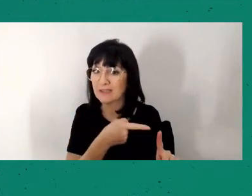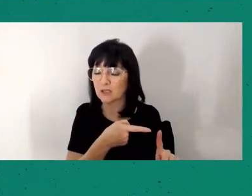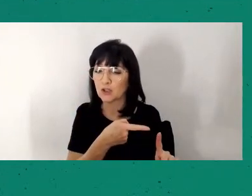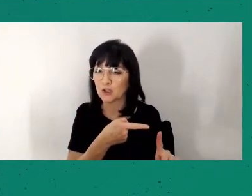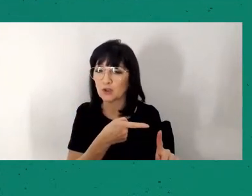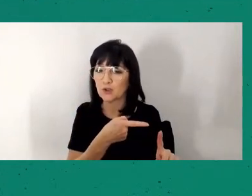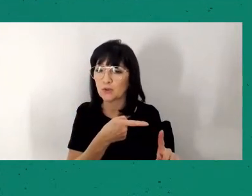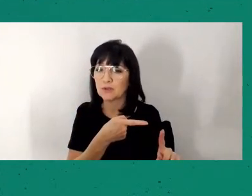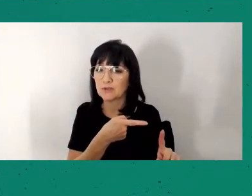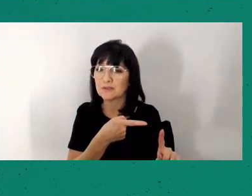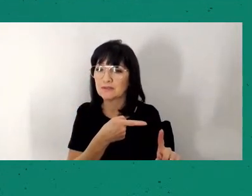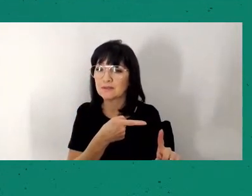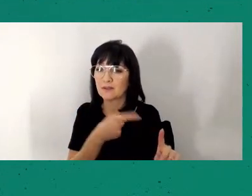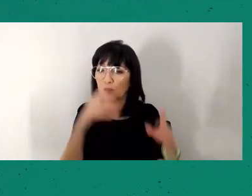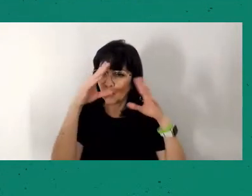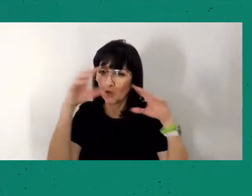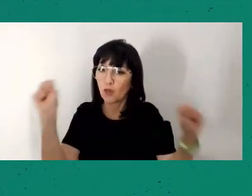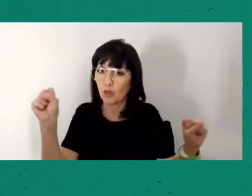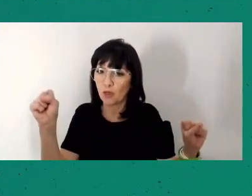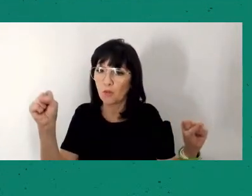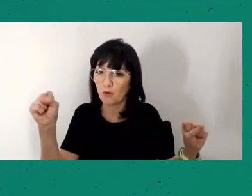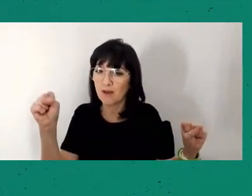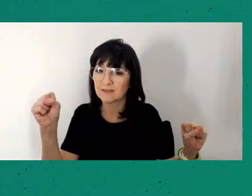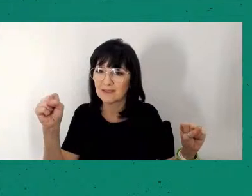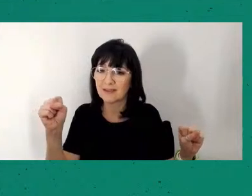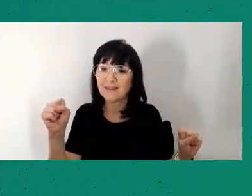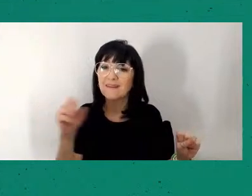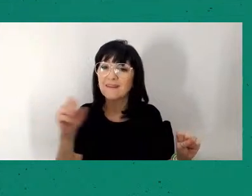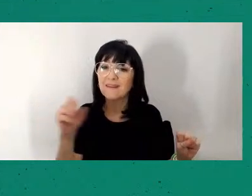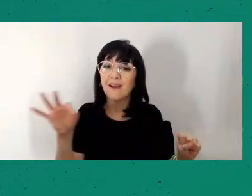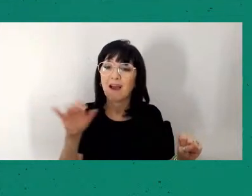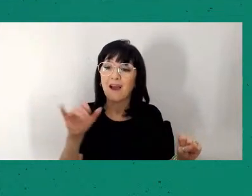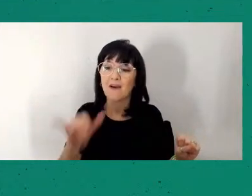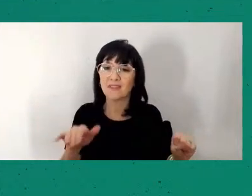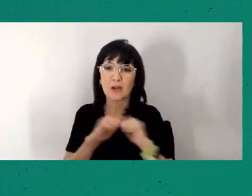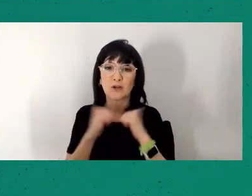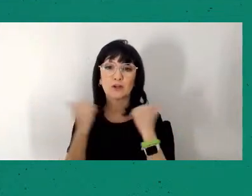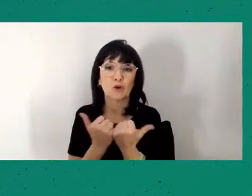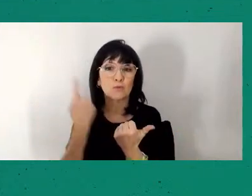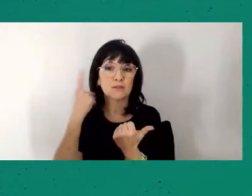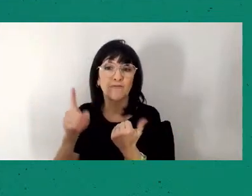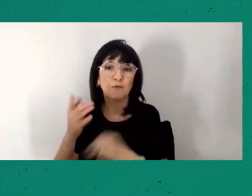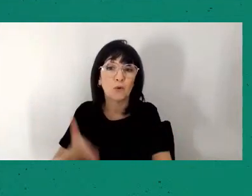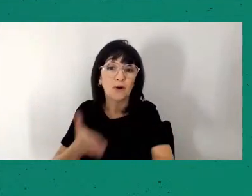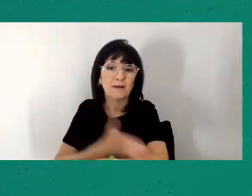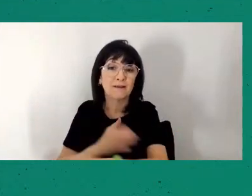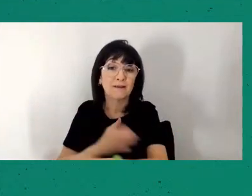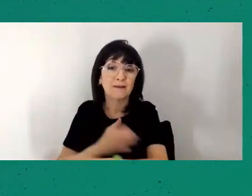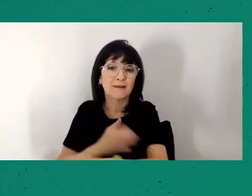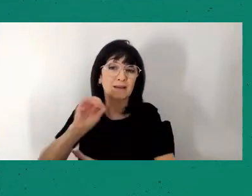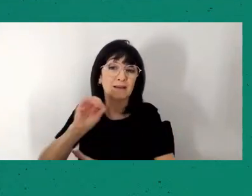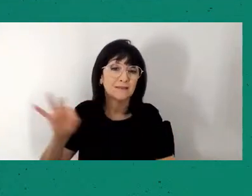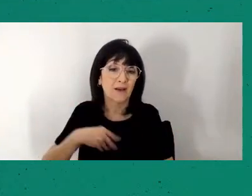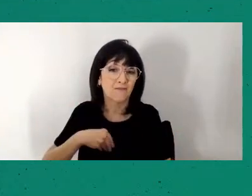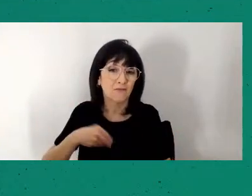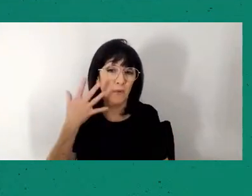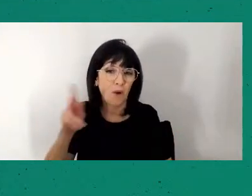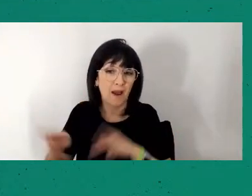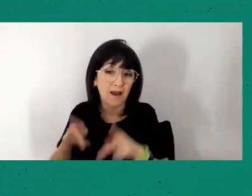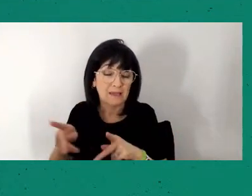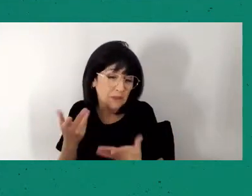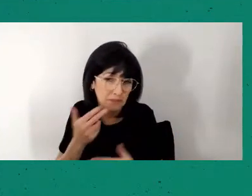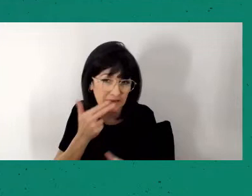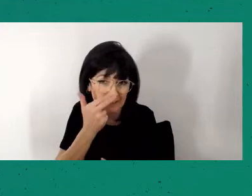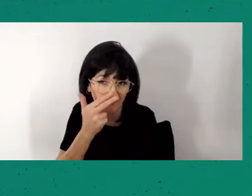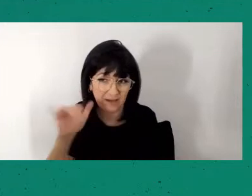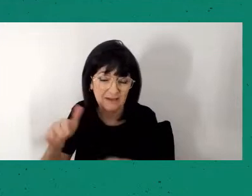Association for the Advancement of White People. I don't know, but you might look at that decision for the name of the title anyway. But